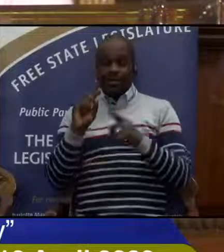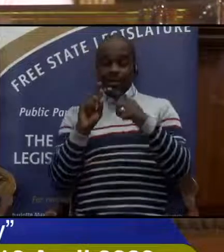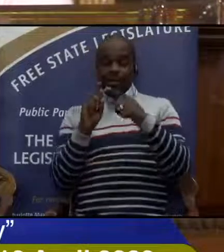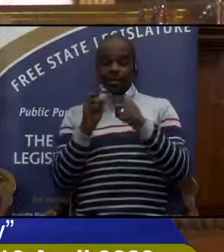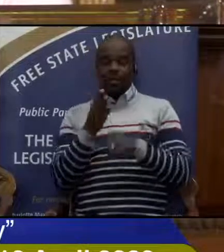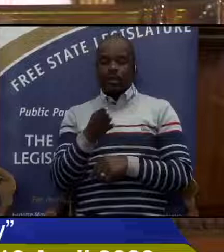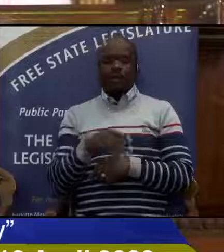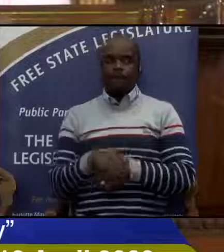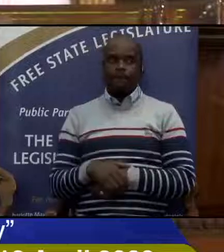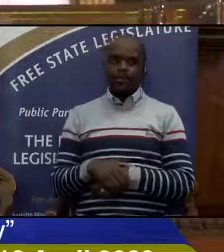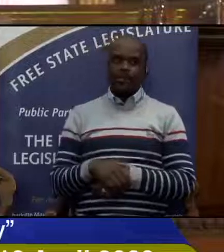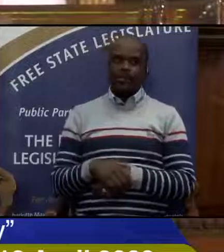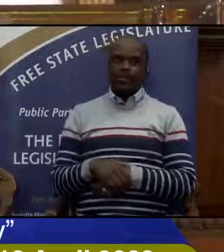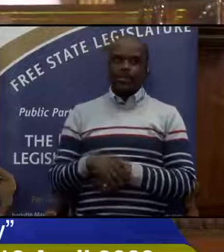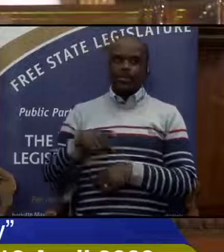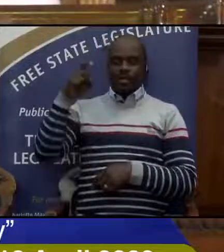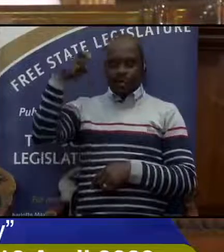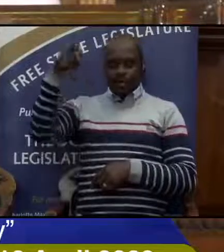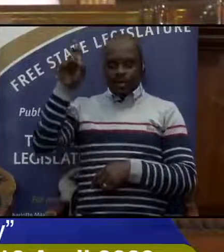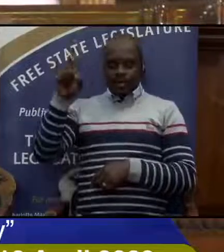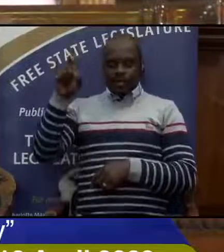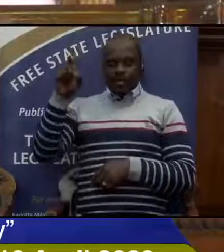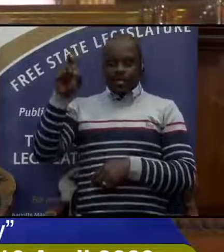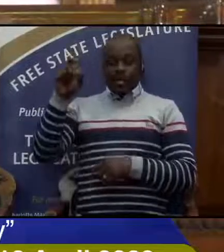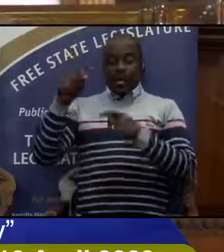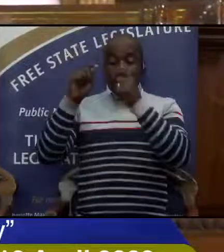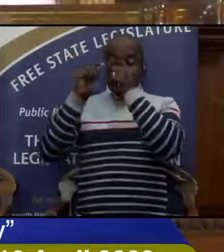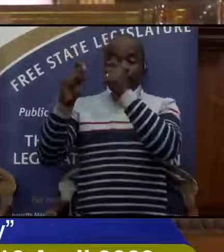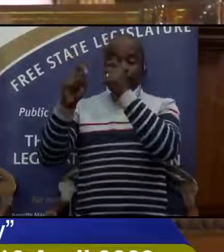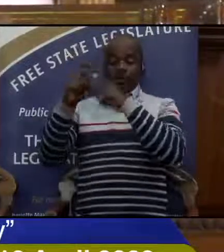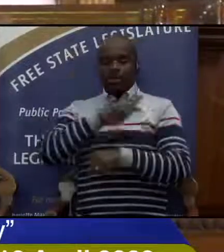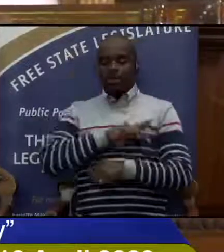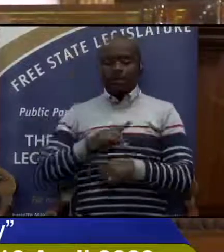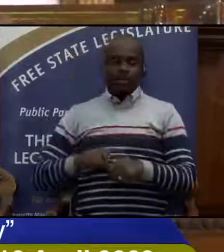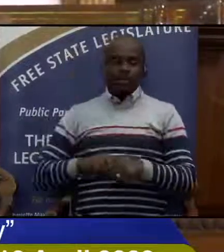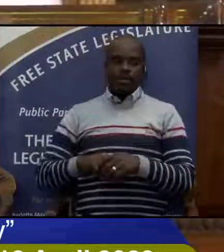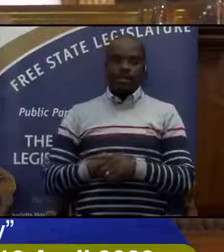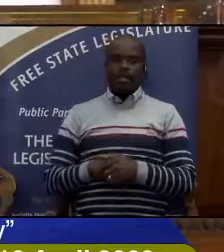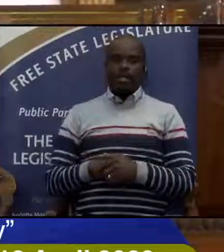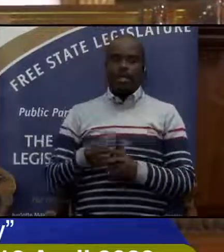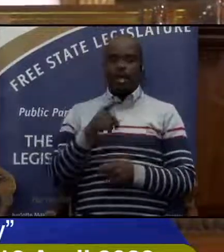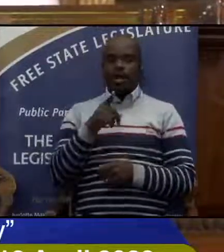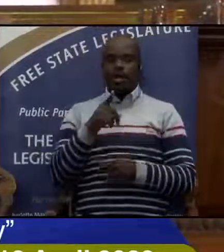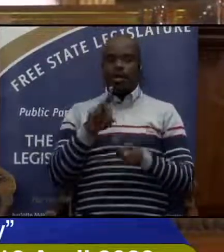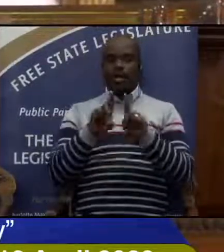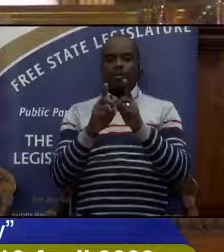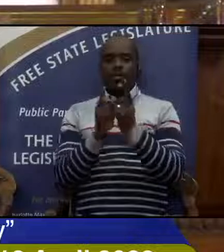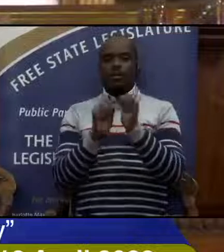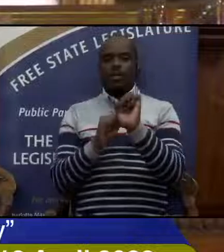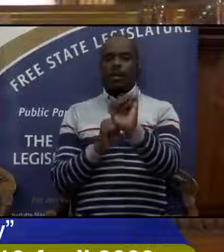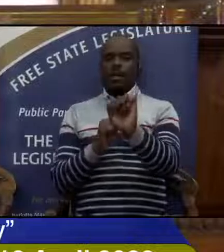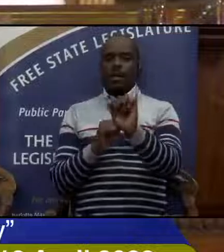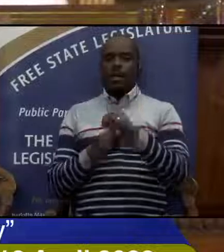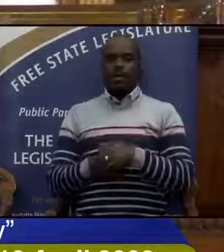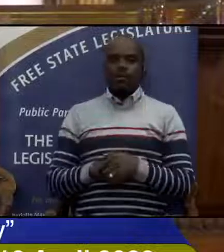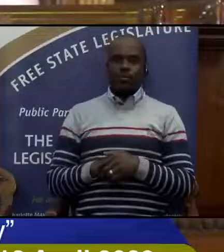Honorable Premier, you hold your departmental budget vote in a month,